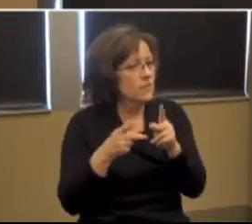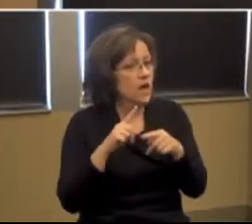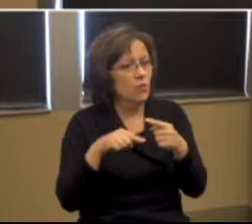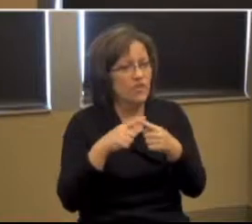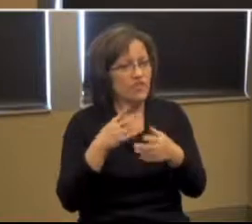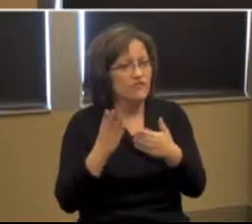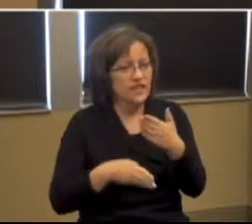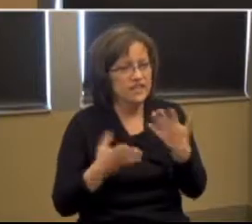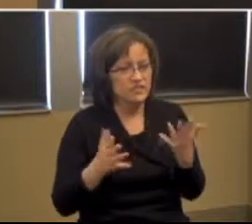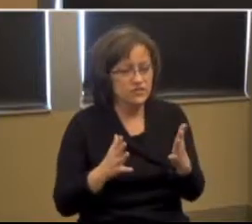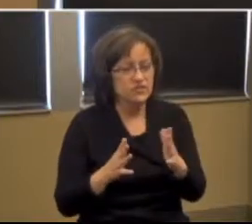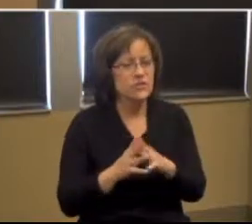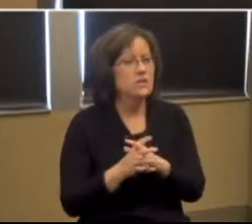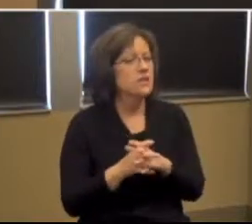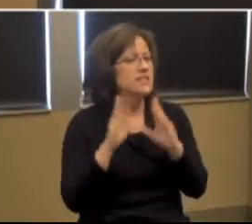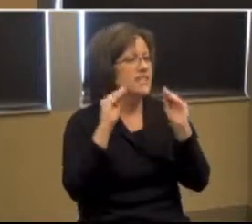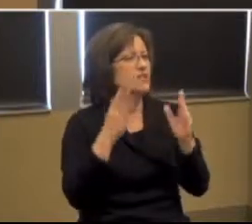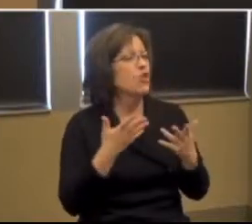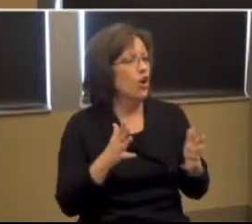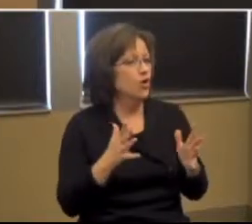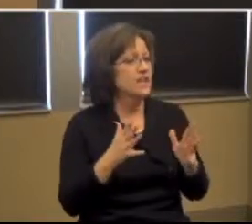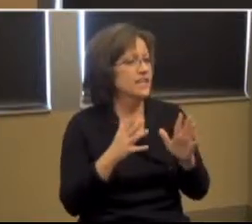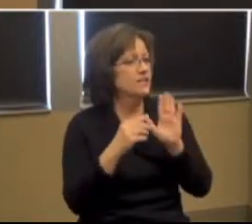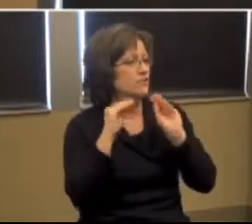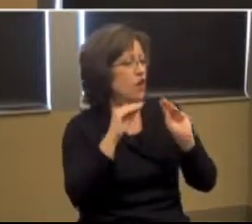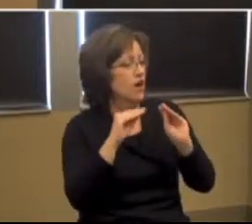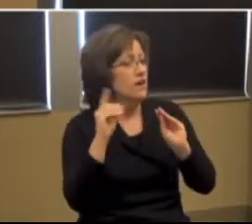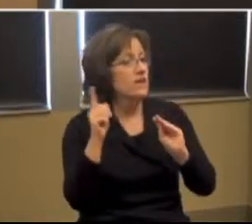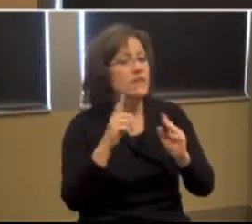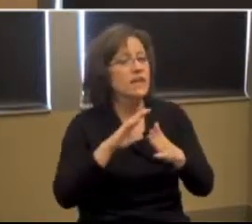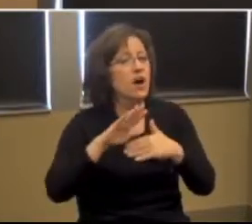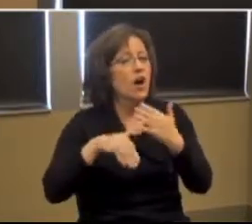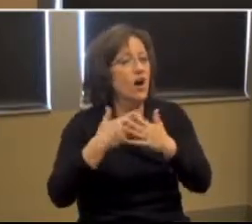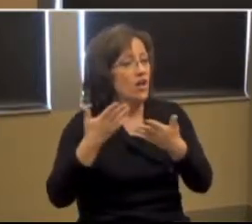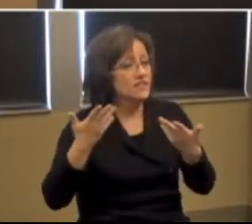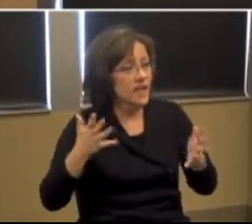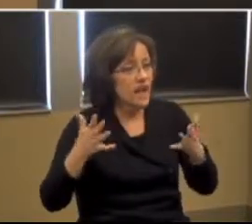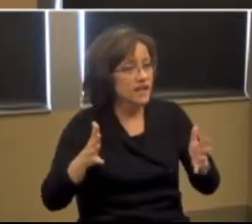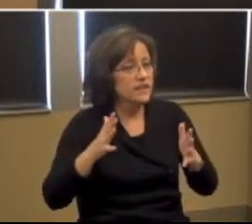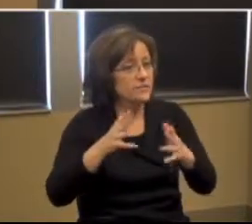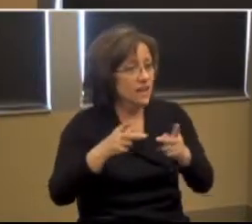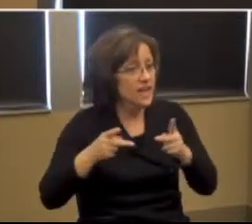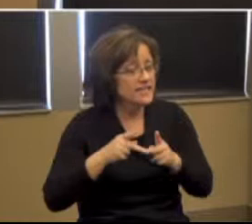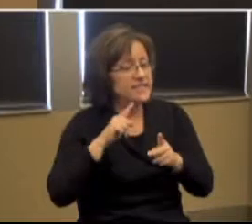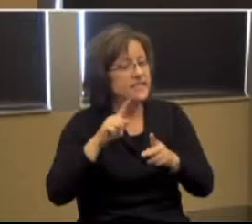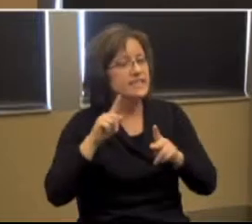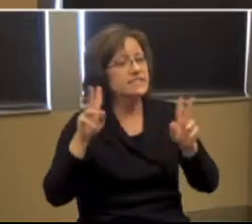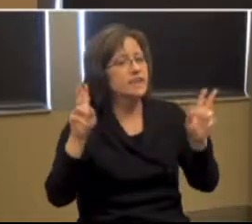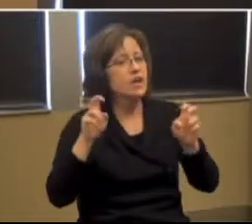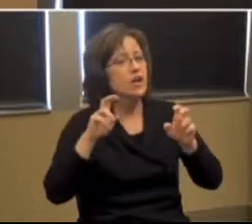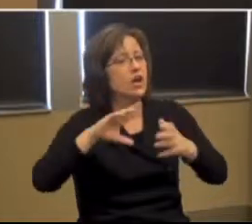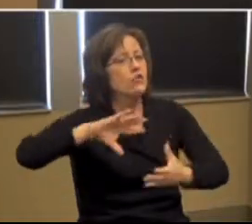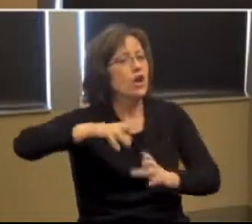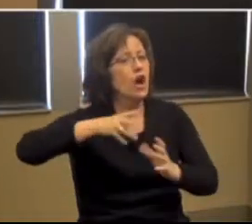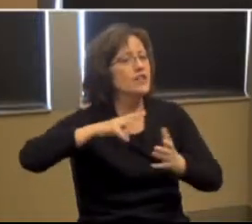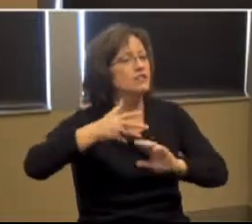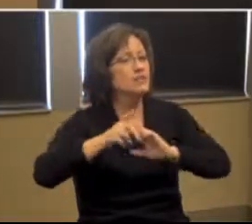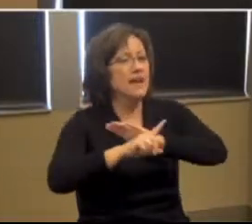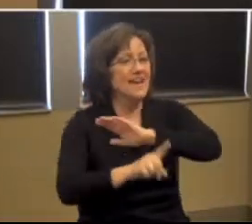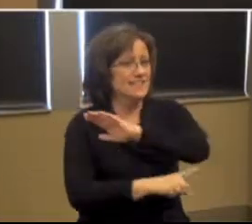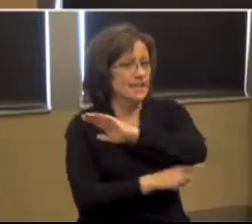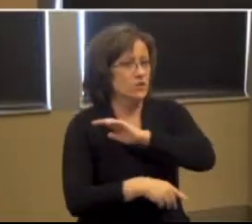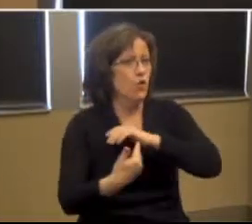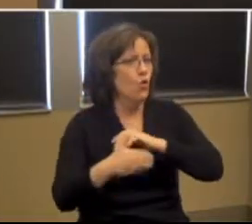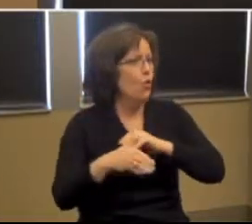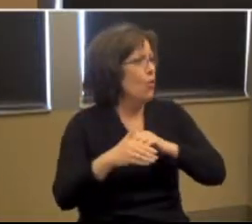is. And in that picture, the all done spot is that laundry basket. Laundry baskets are amazing. So this